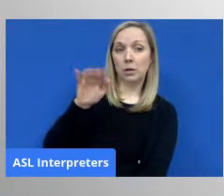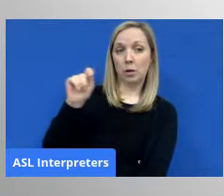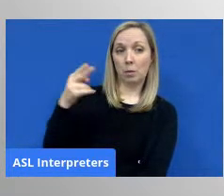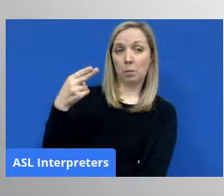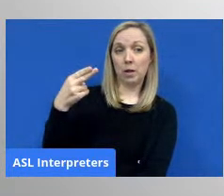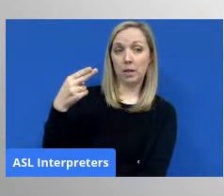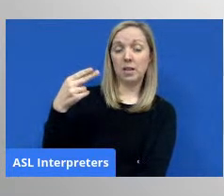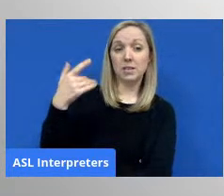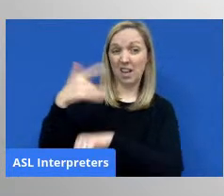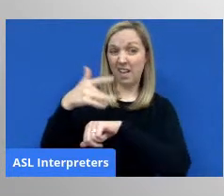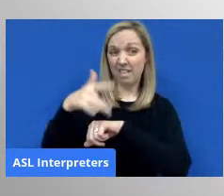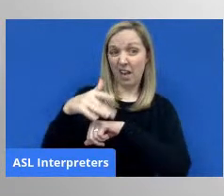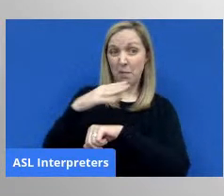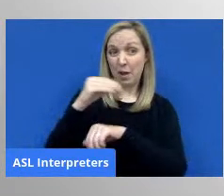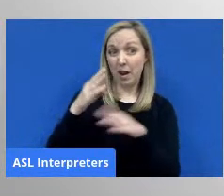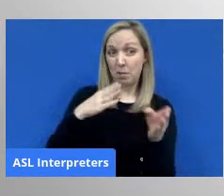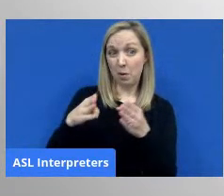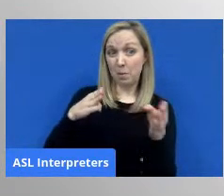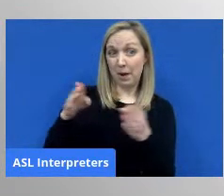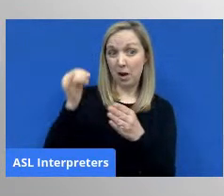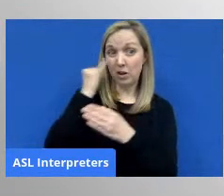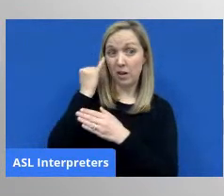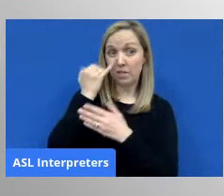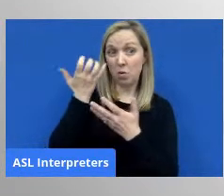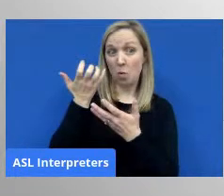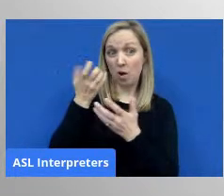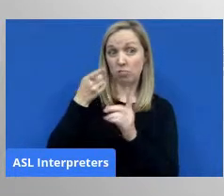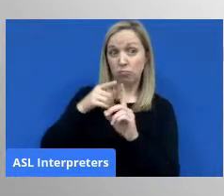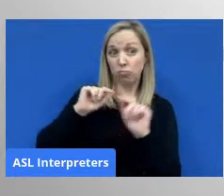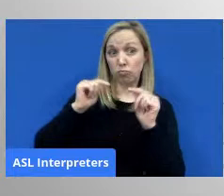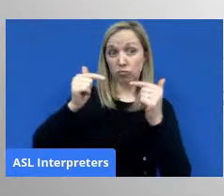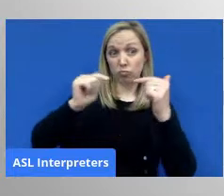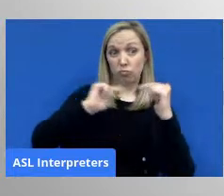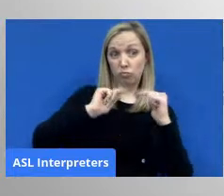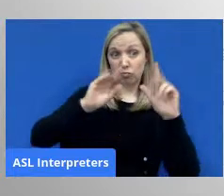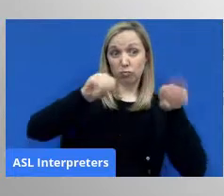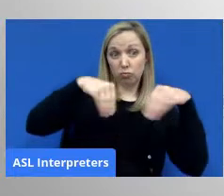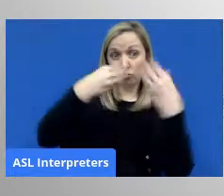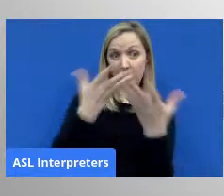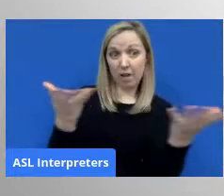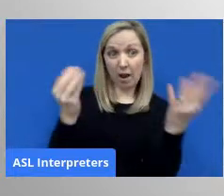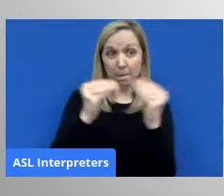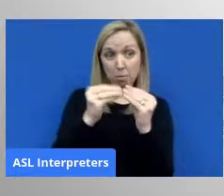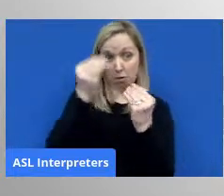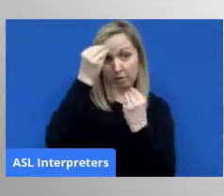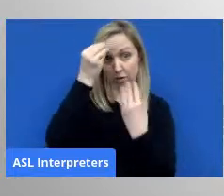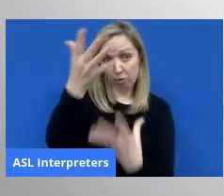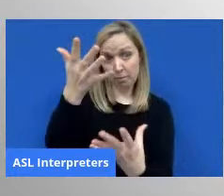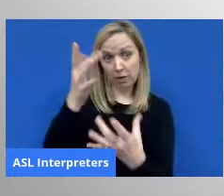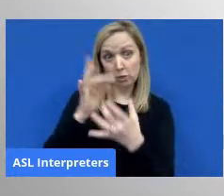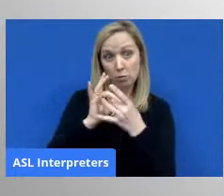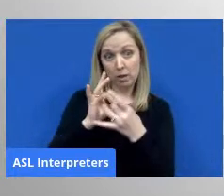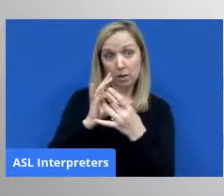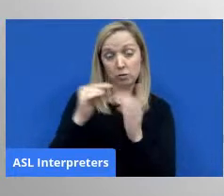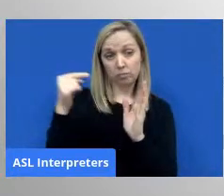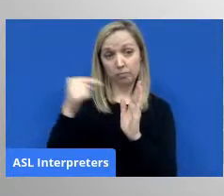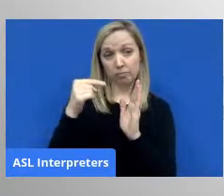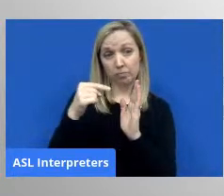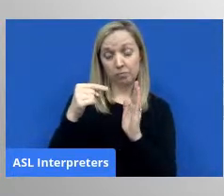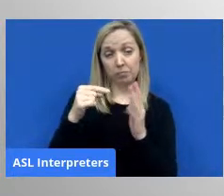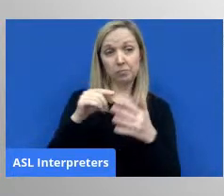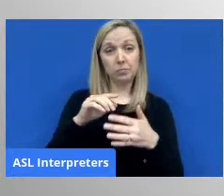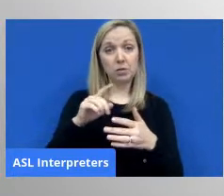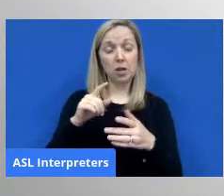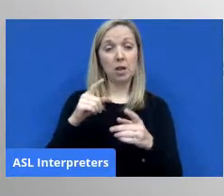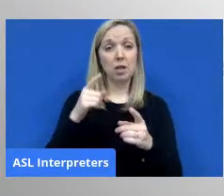if you would like for him to give any additional information about this item in regards to them meeting with the local